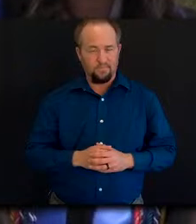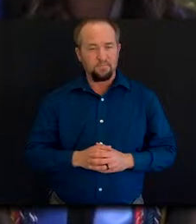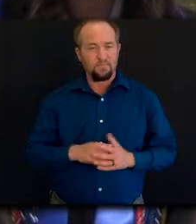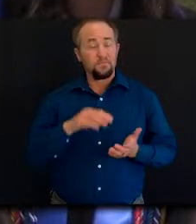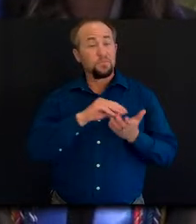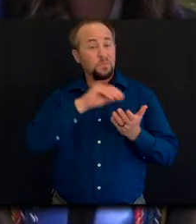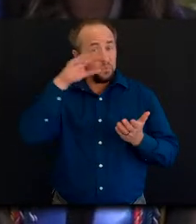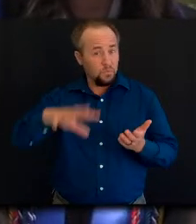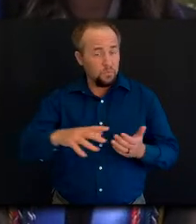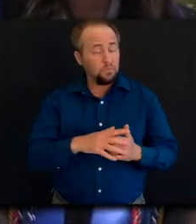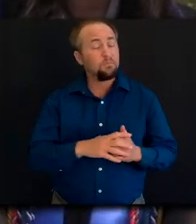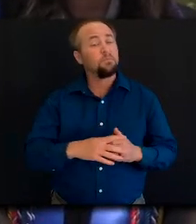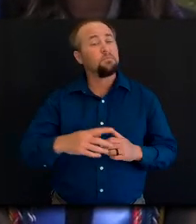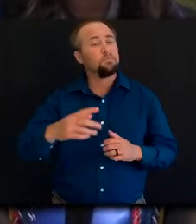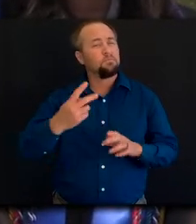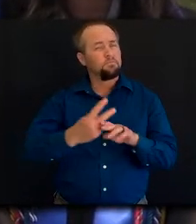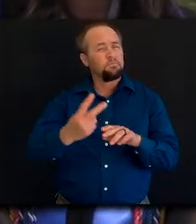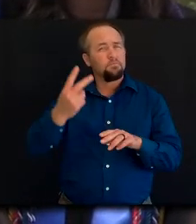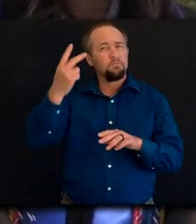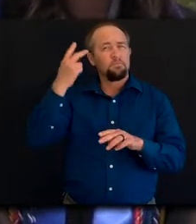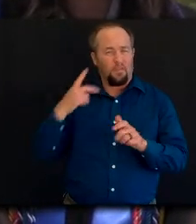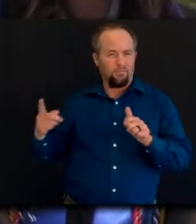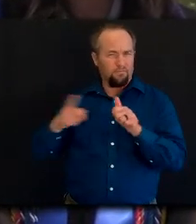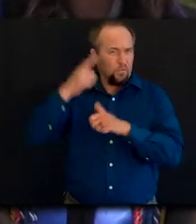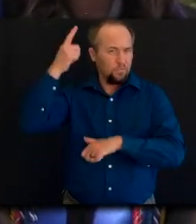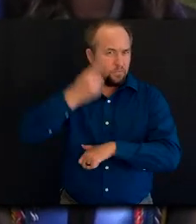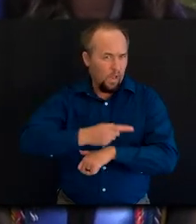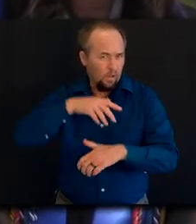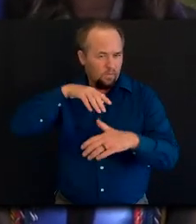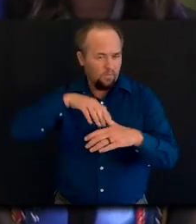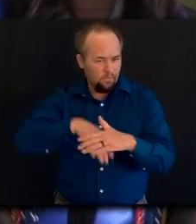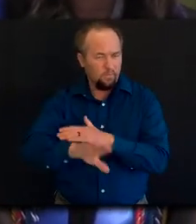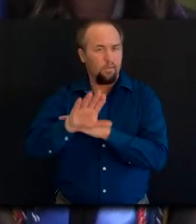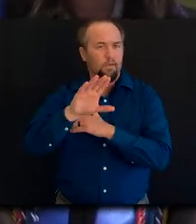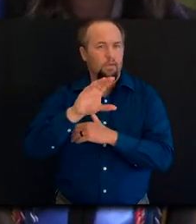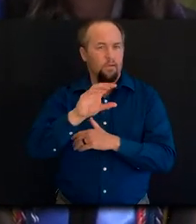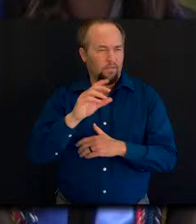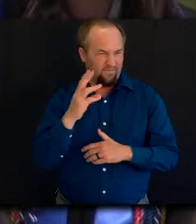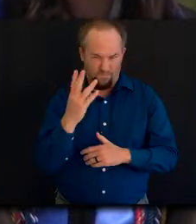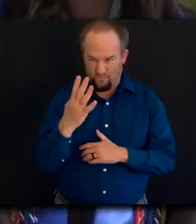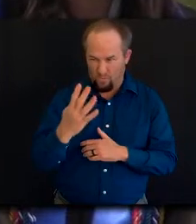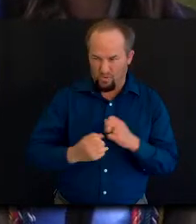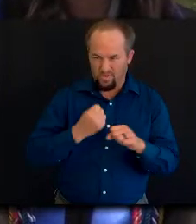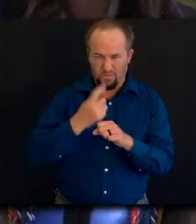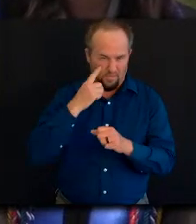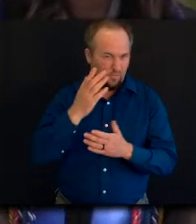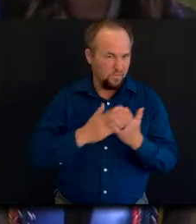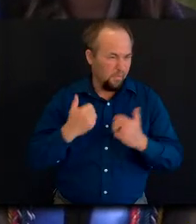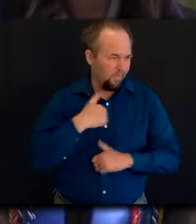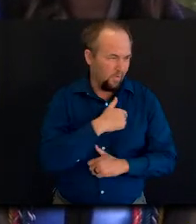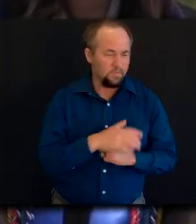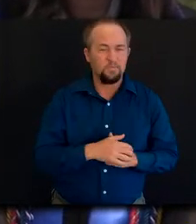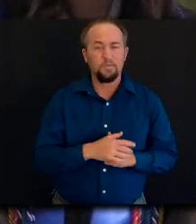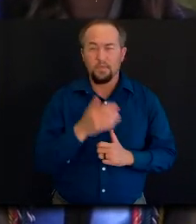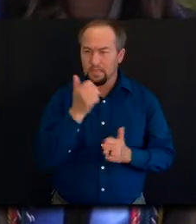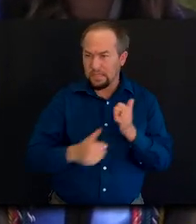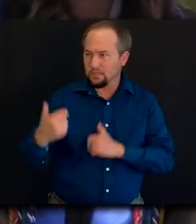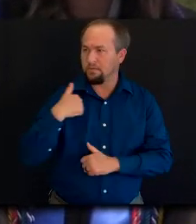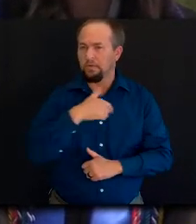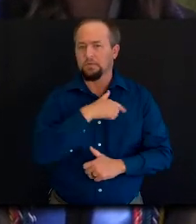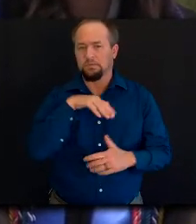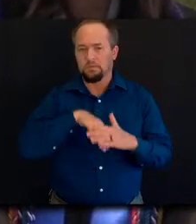Students, think back to your first day at ONW, all the way back to 4 years ago for some of us. Every single one of us was